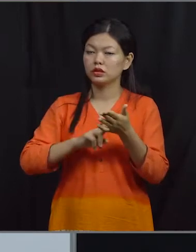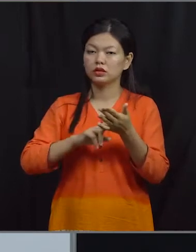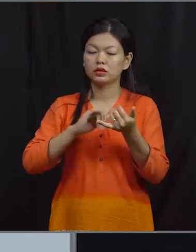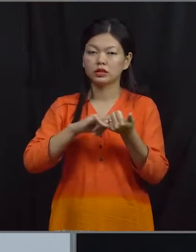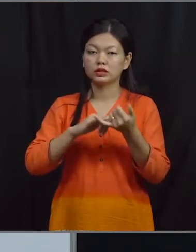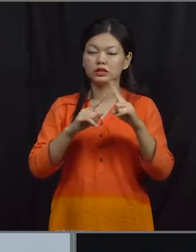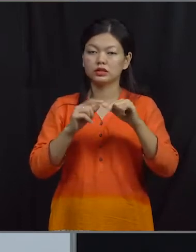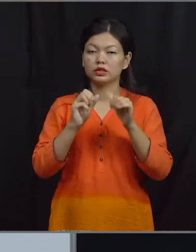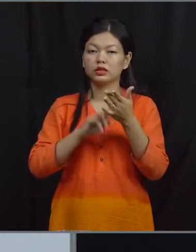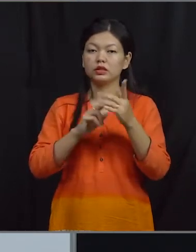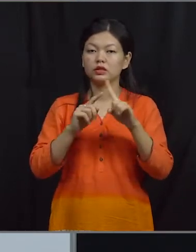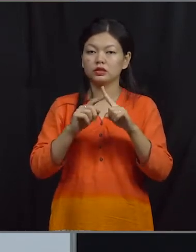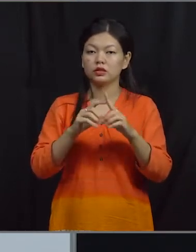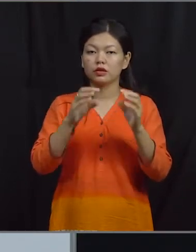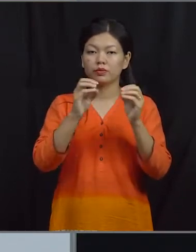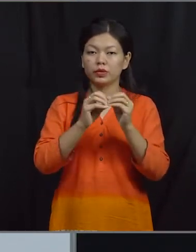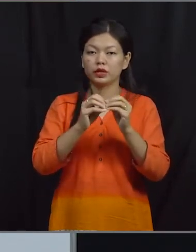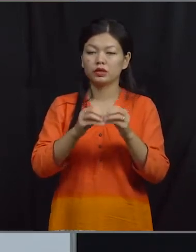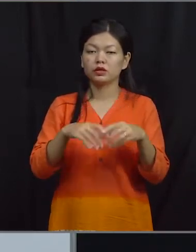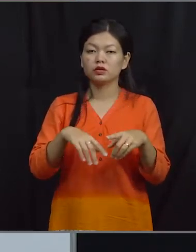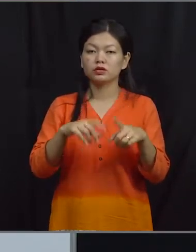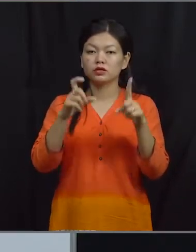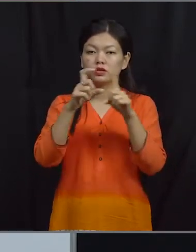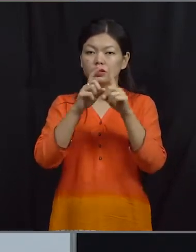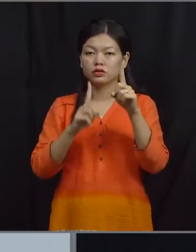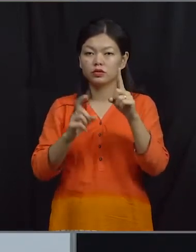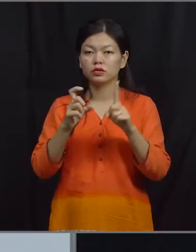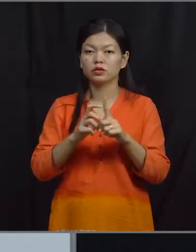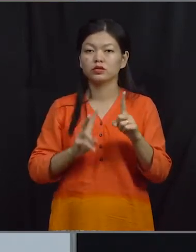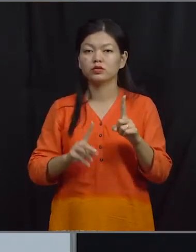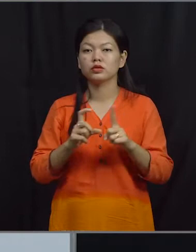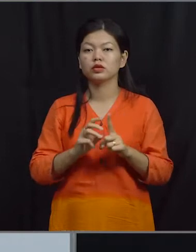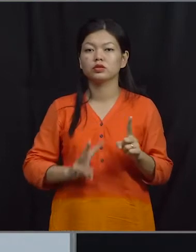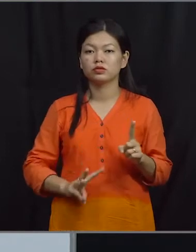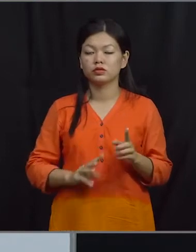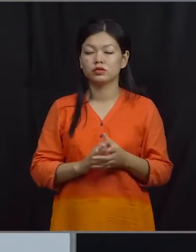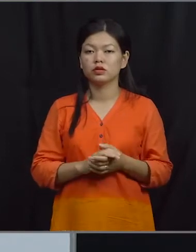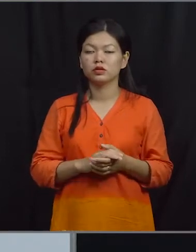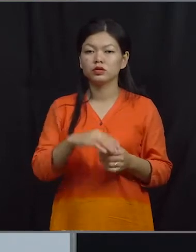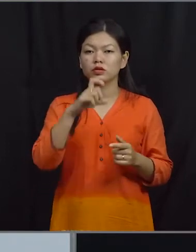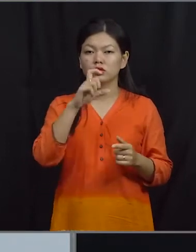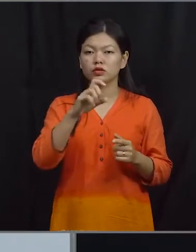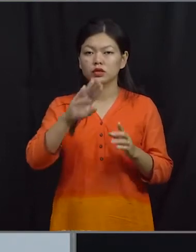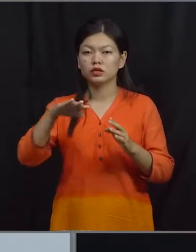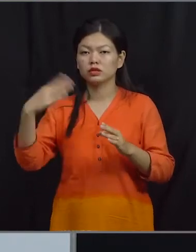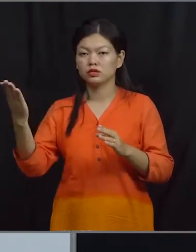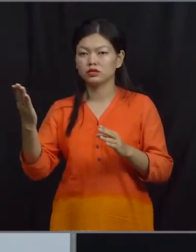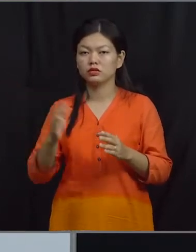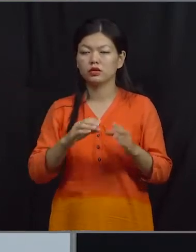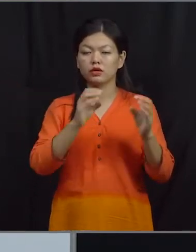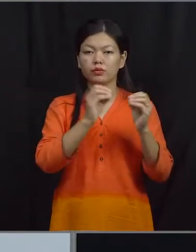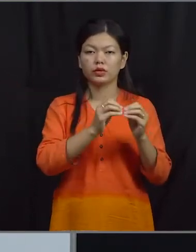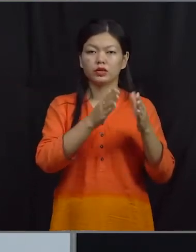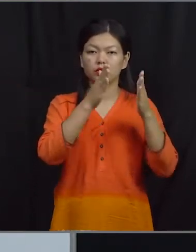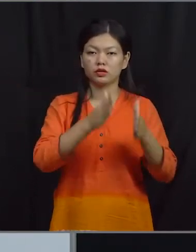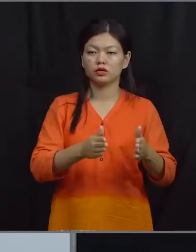d1, d2, d3. Always keep the constants other side of the equal. We can write this form, isn't